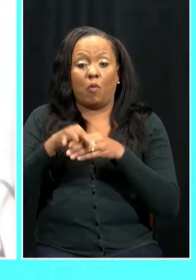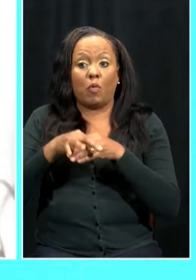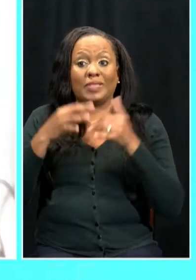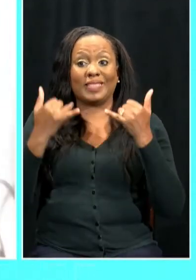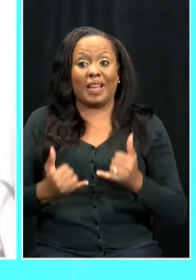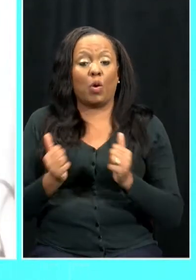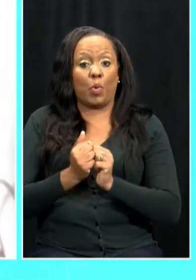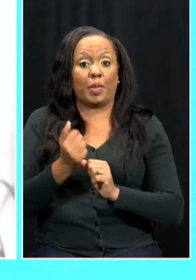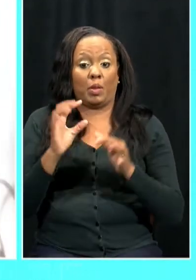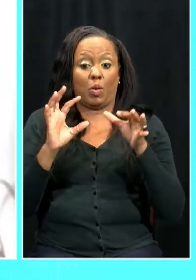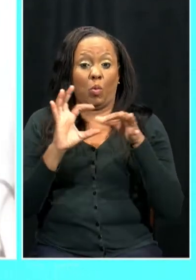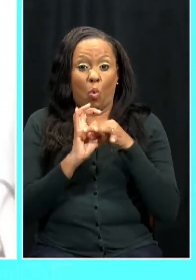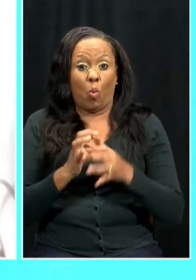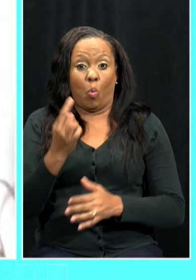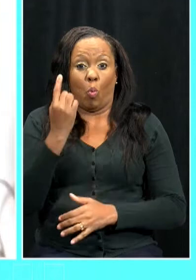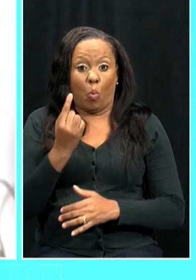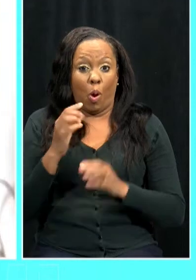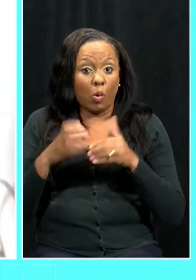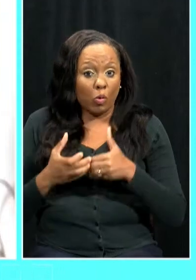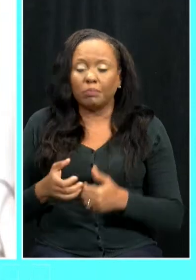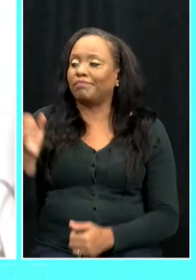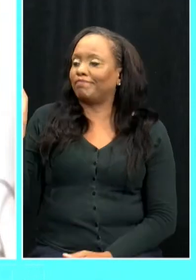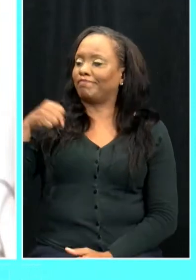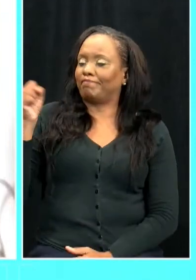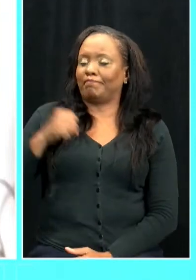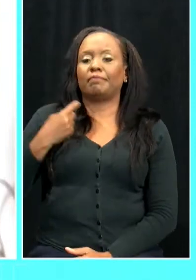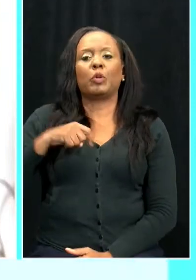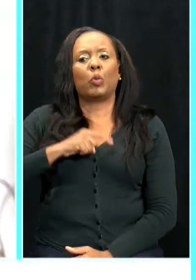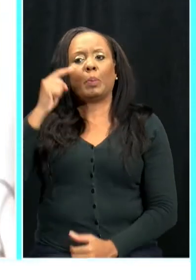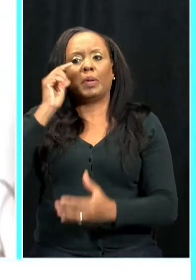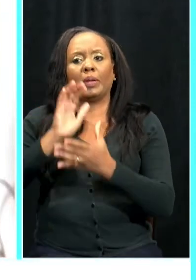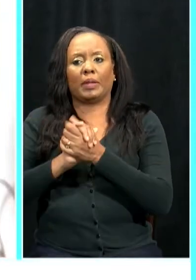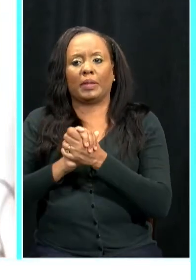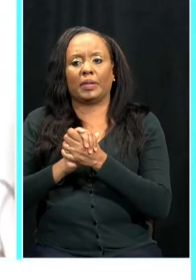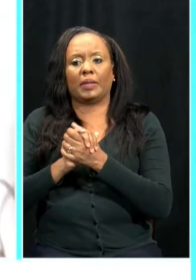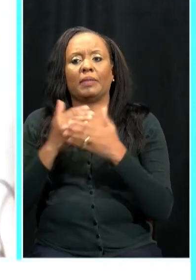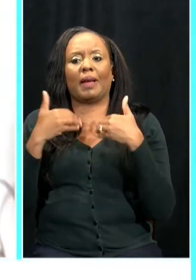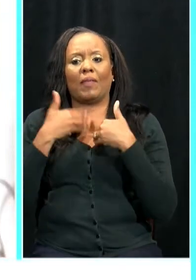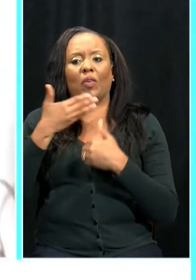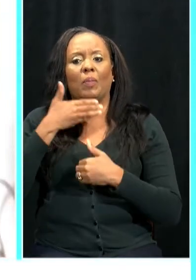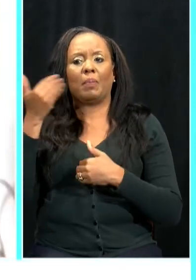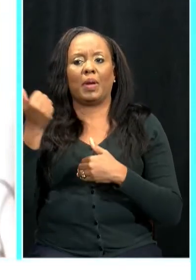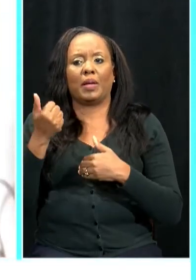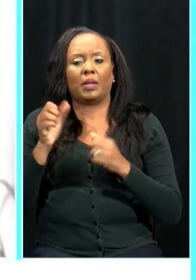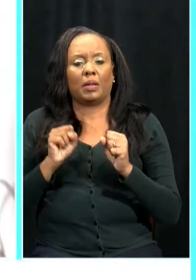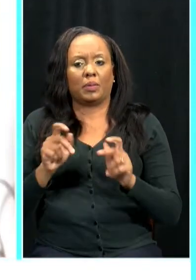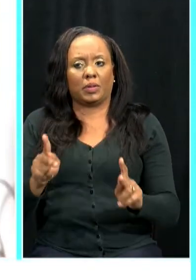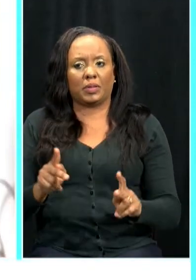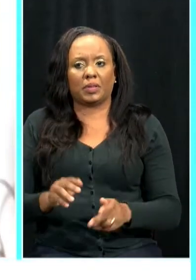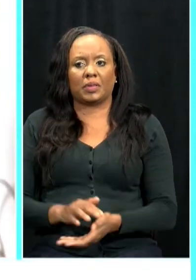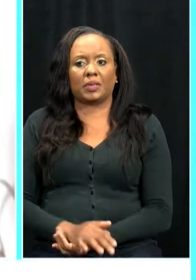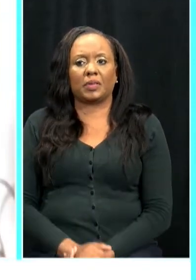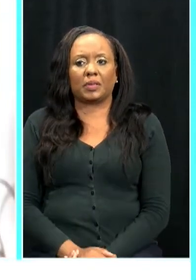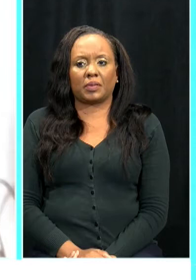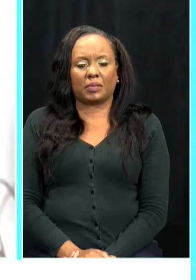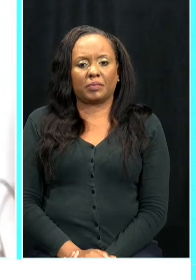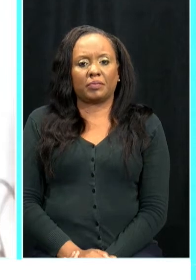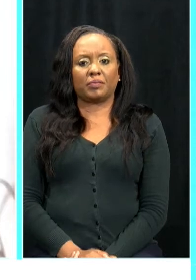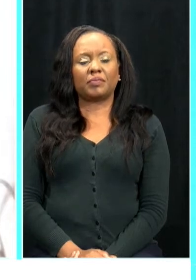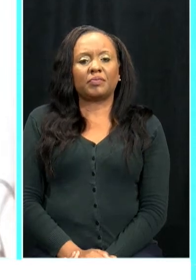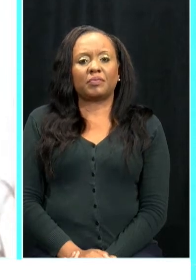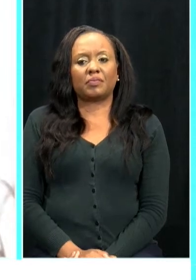Yes, we think that they have a better chance together at the polls than they did. And also, part of